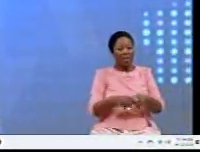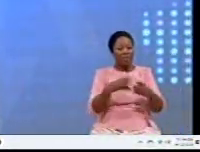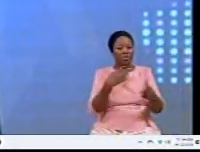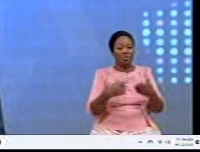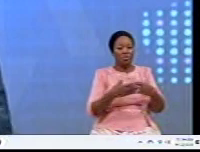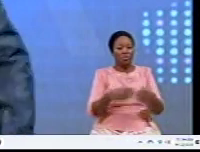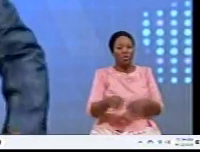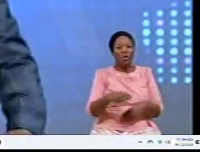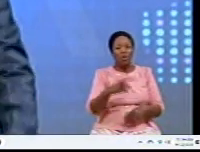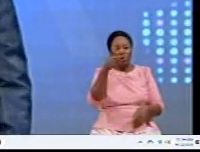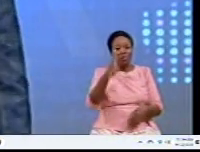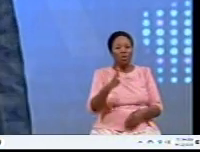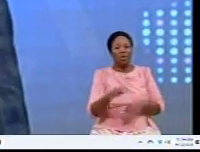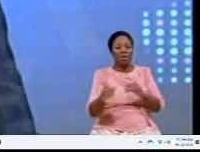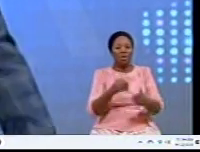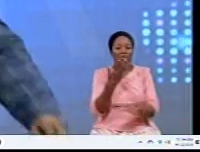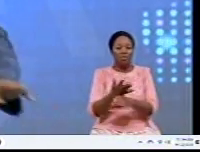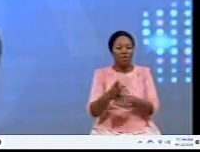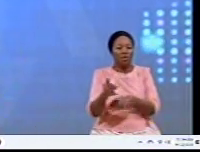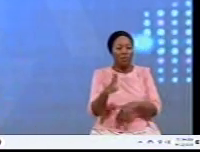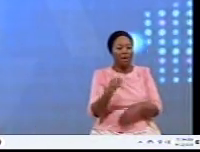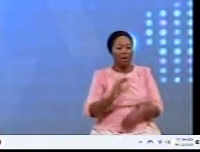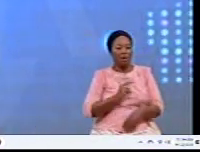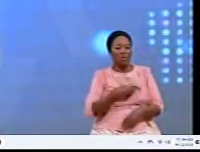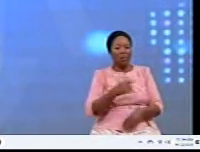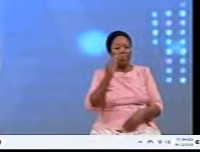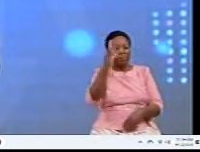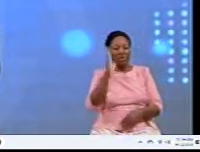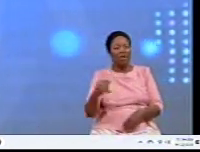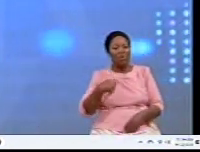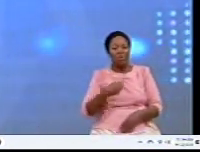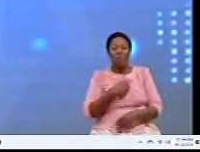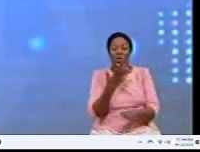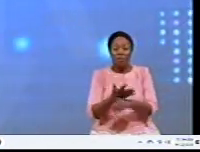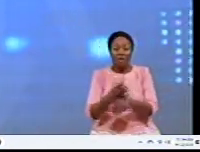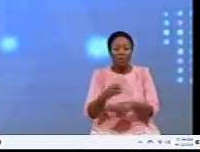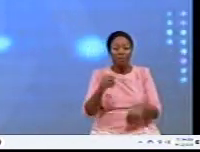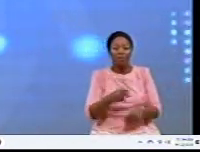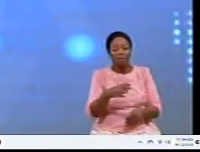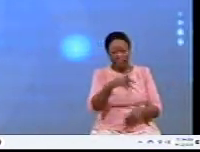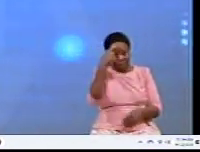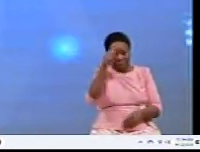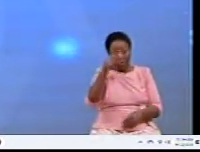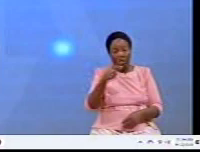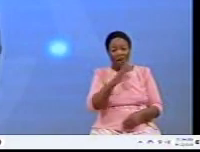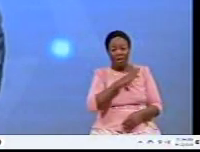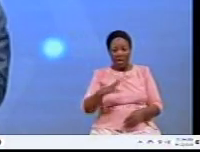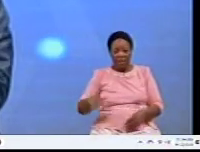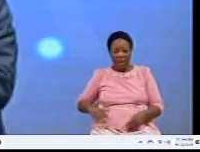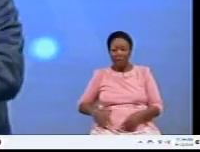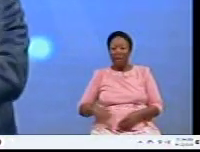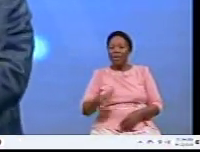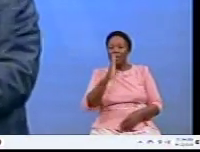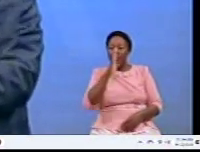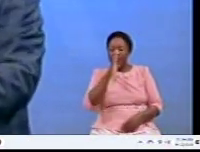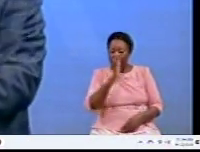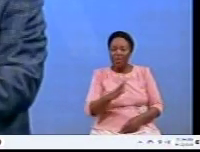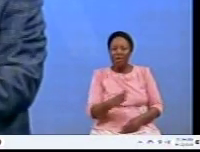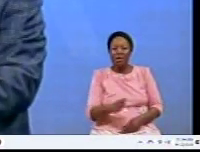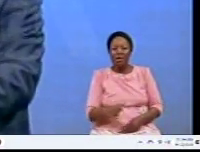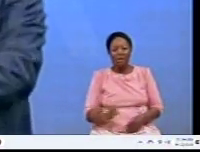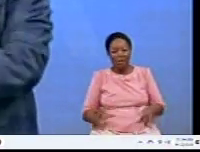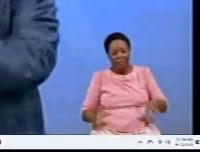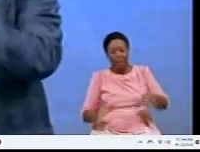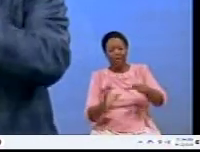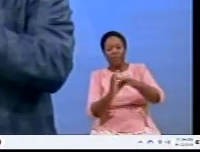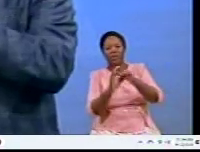us, by the preachers. We pray you in Christ's stead, Be ye reconciled unto